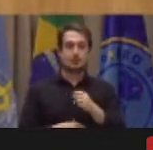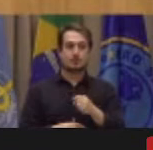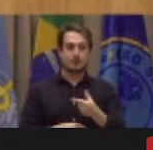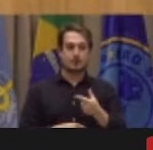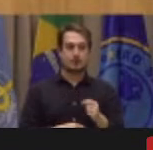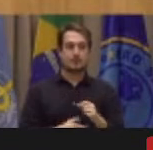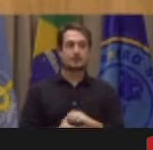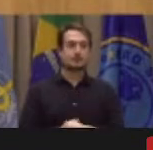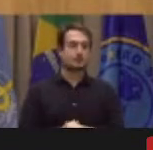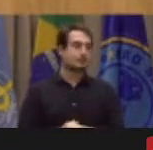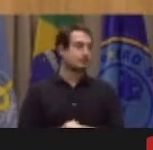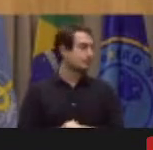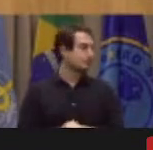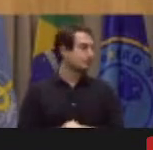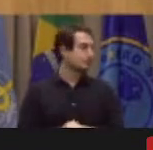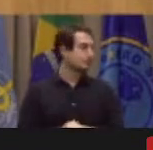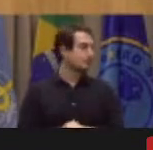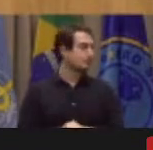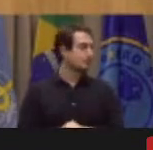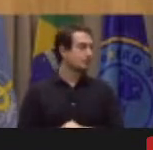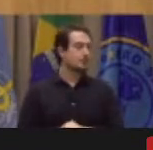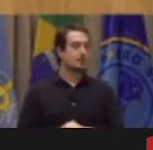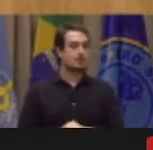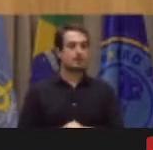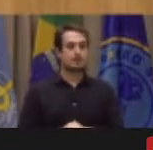2020. So,